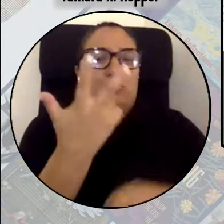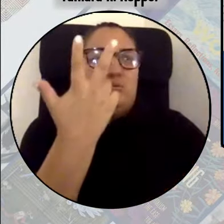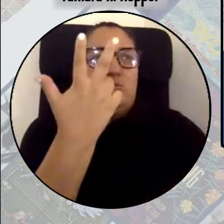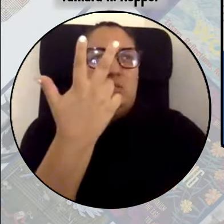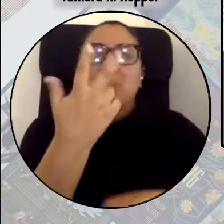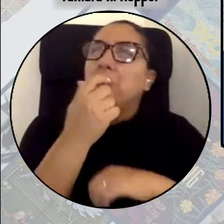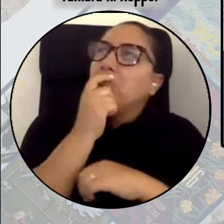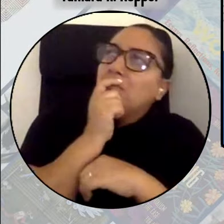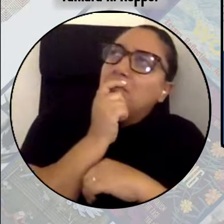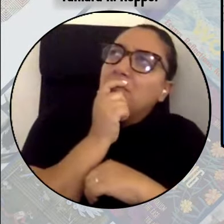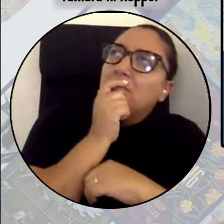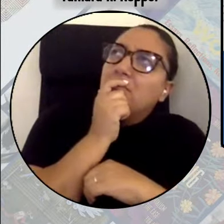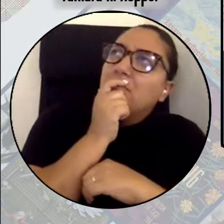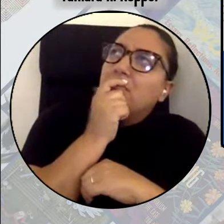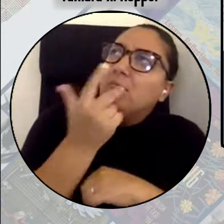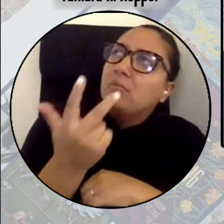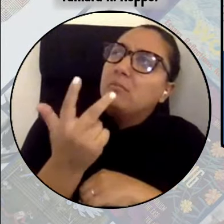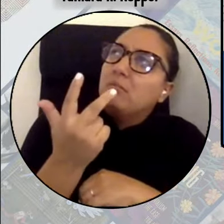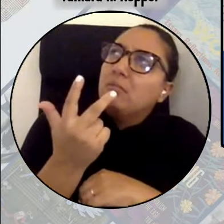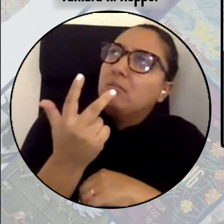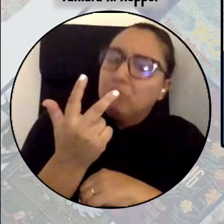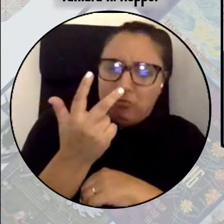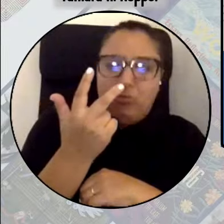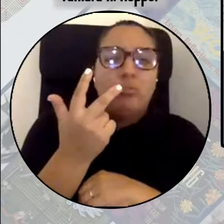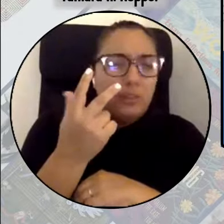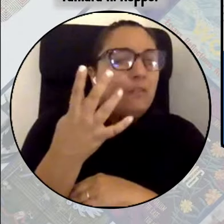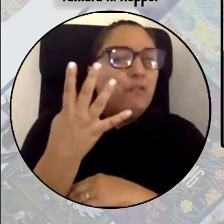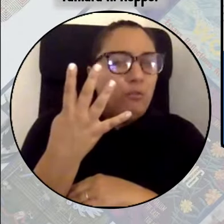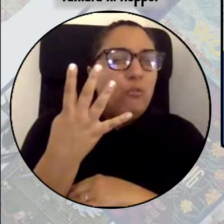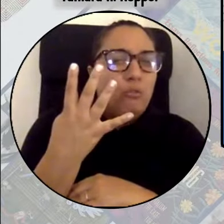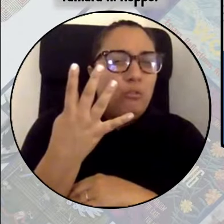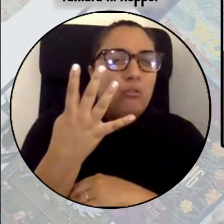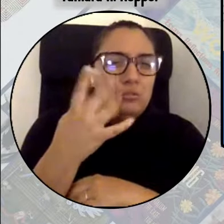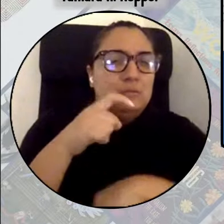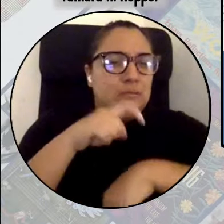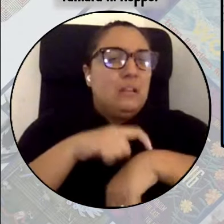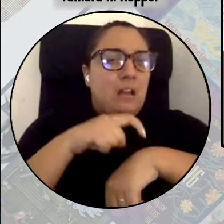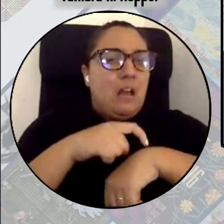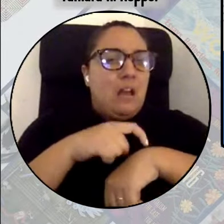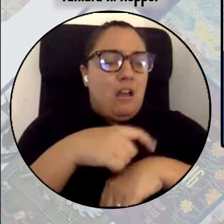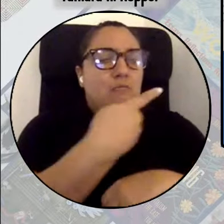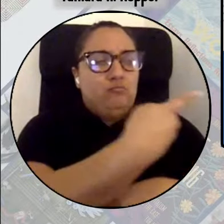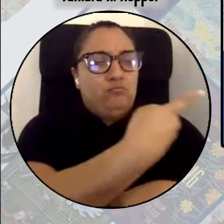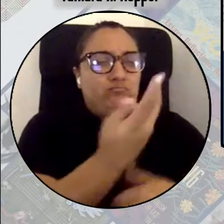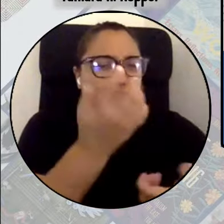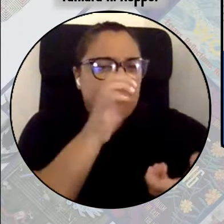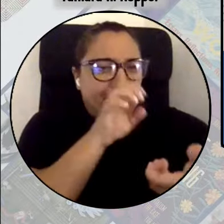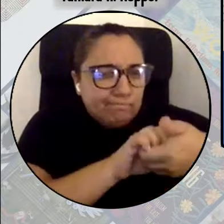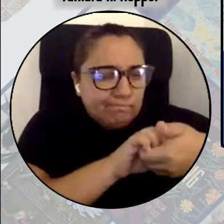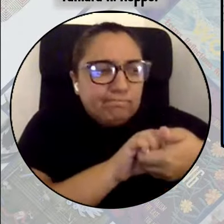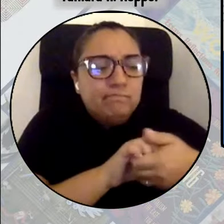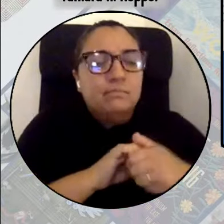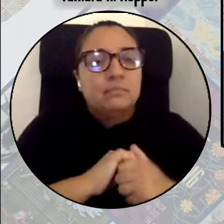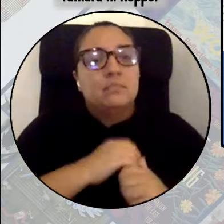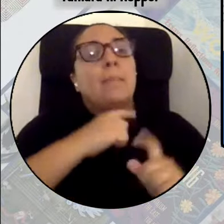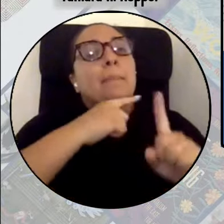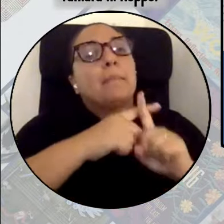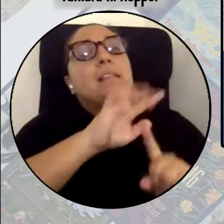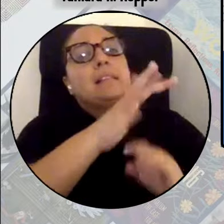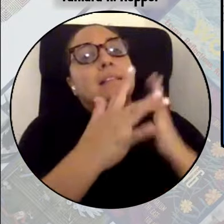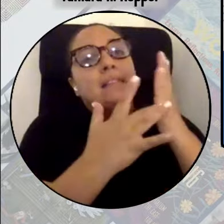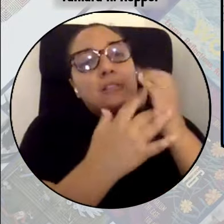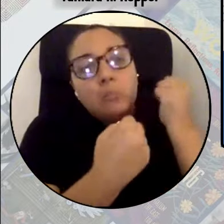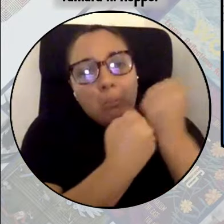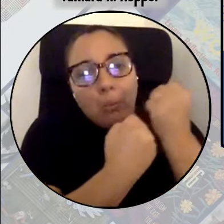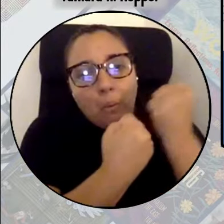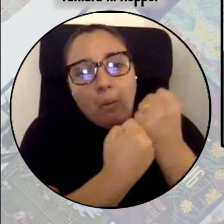now about, I think, three or four at this point. And for all the technical support of him and other Haymarket